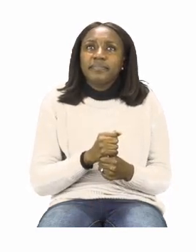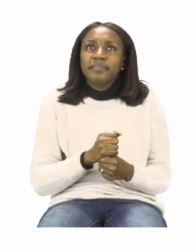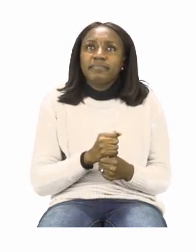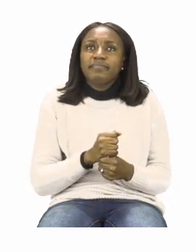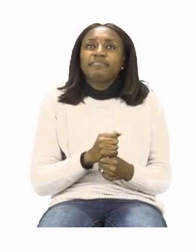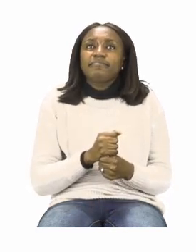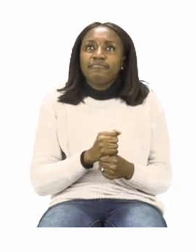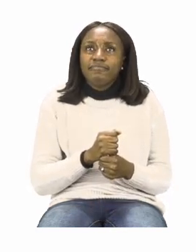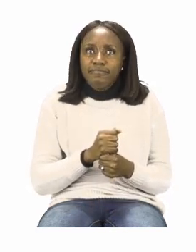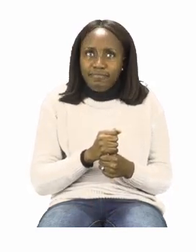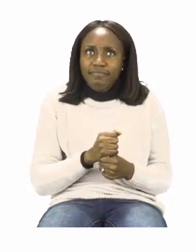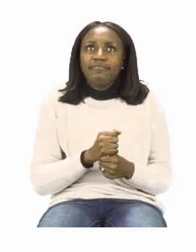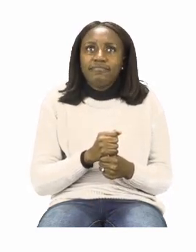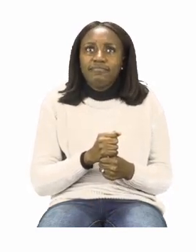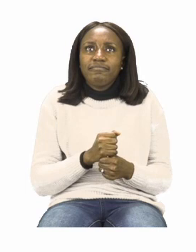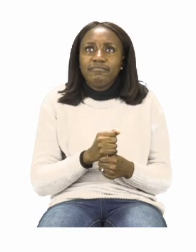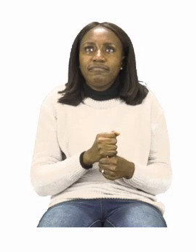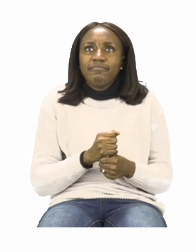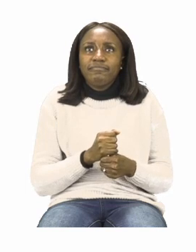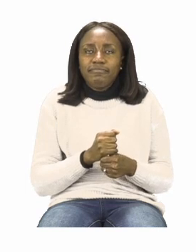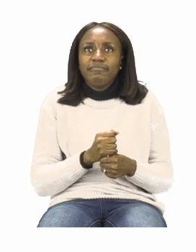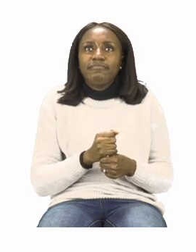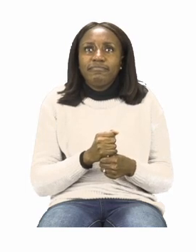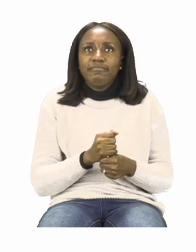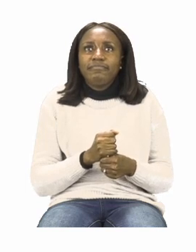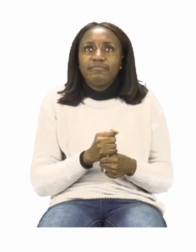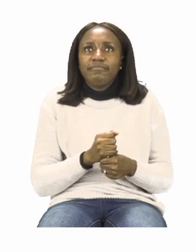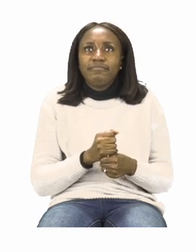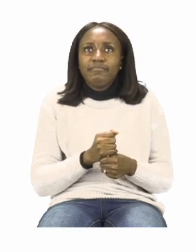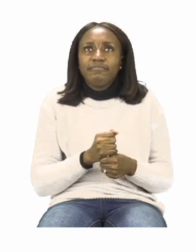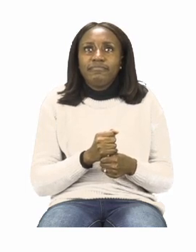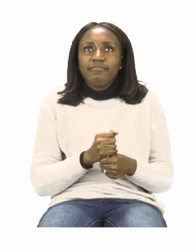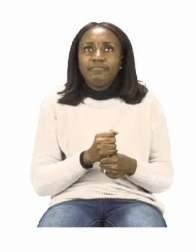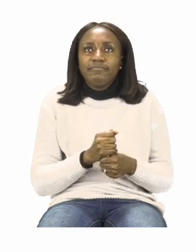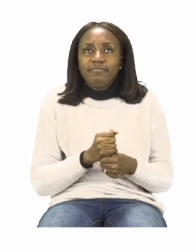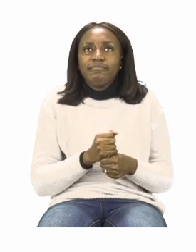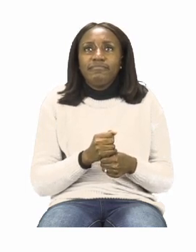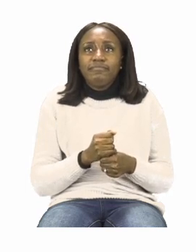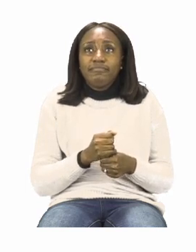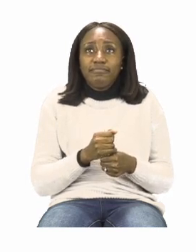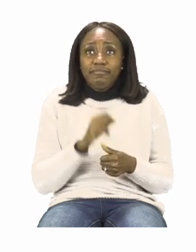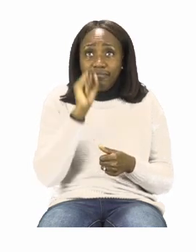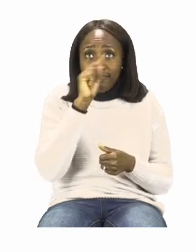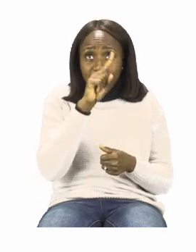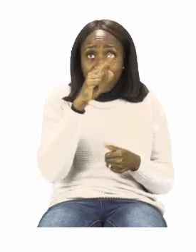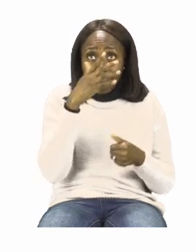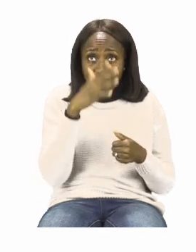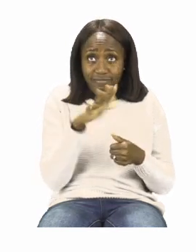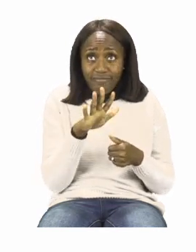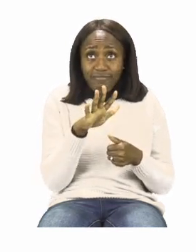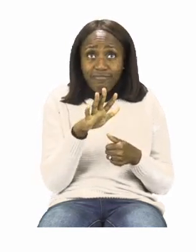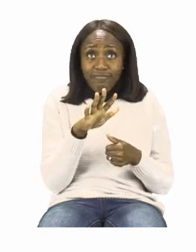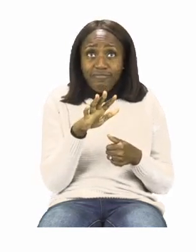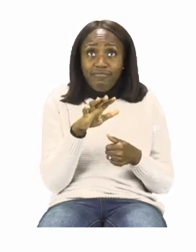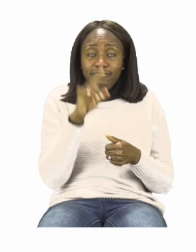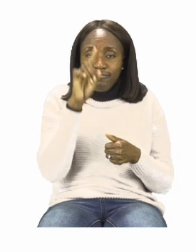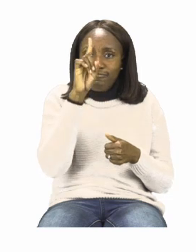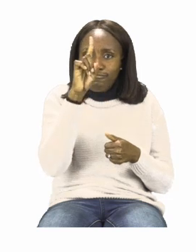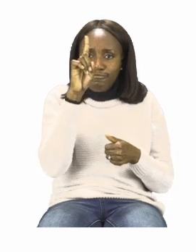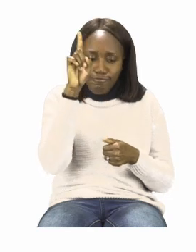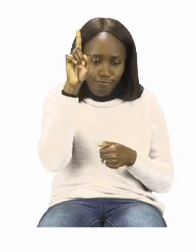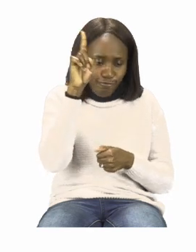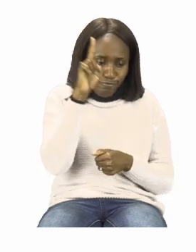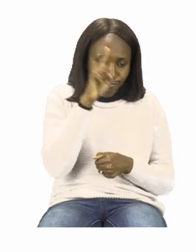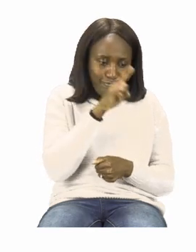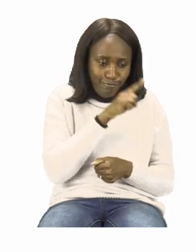1. Good job, everyone. So now that you have counted 1 face, you